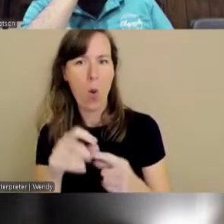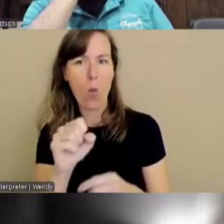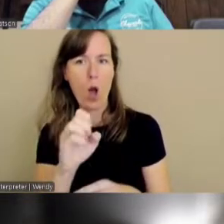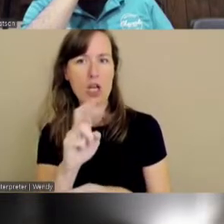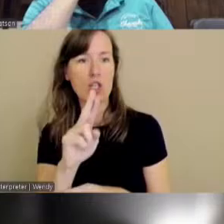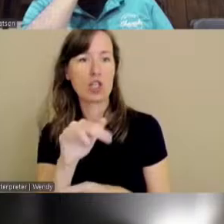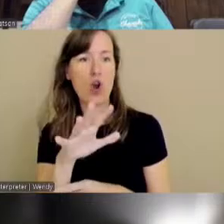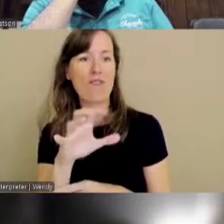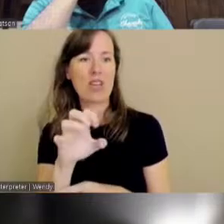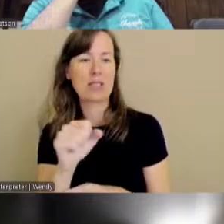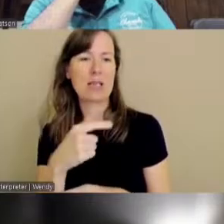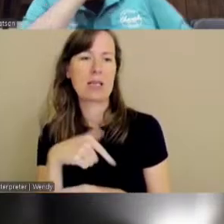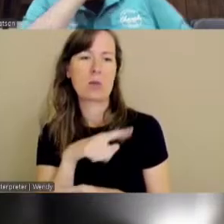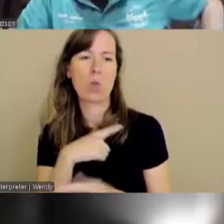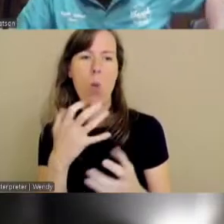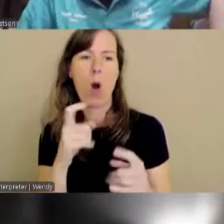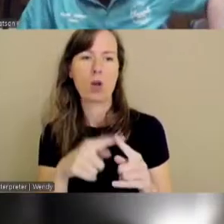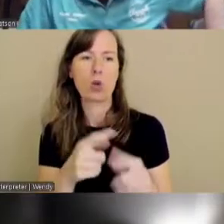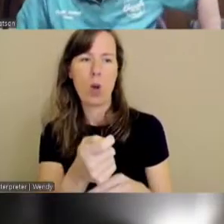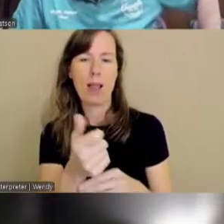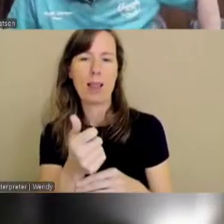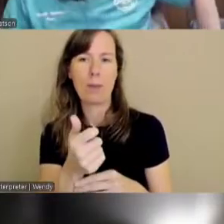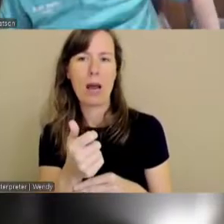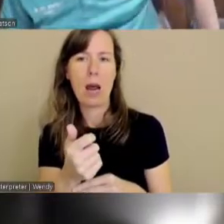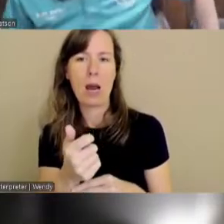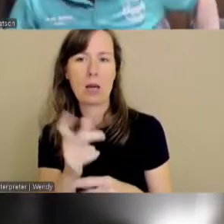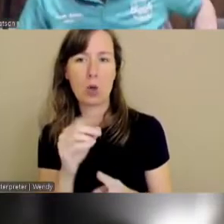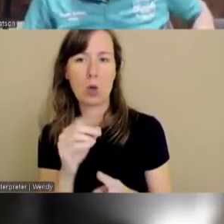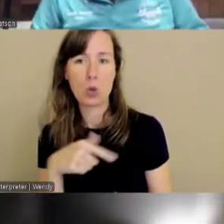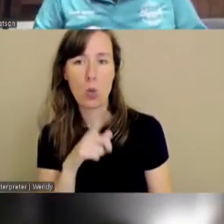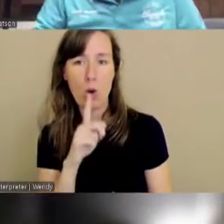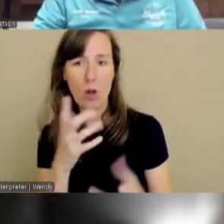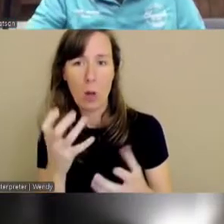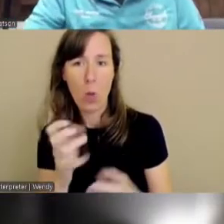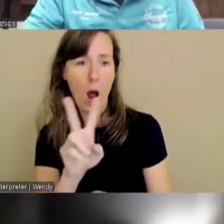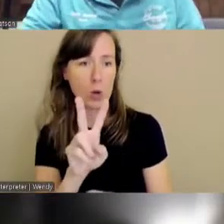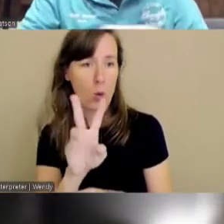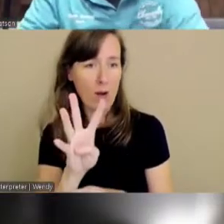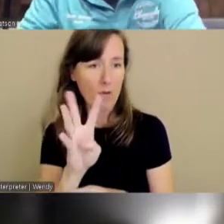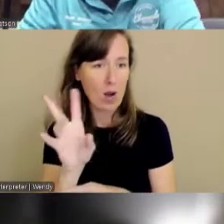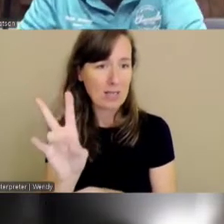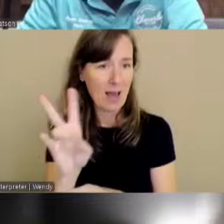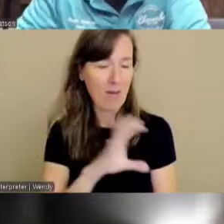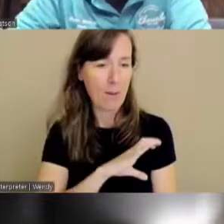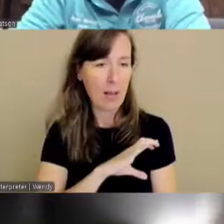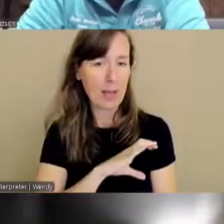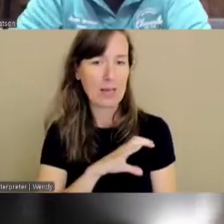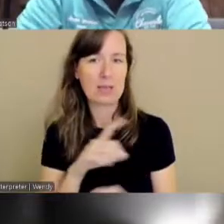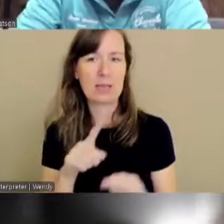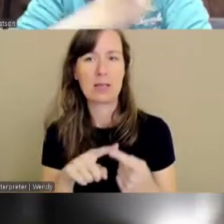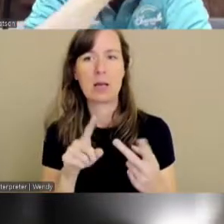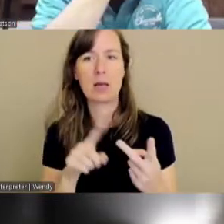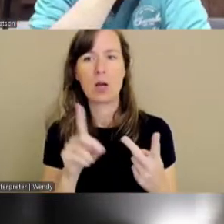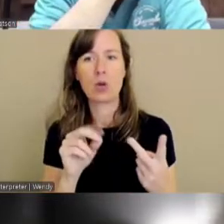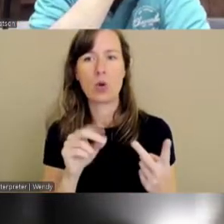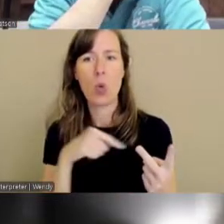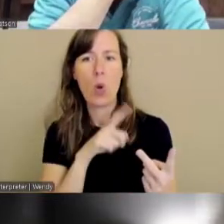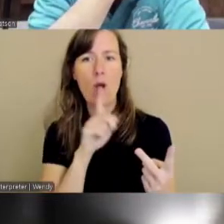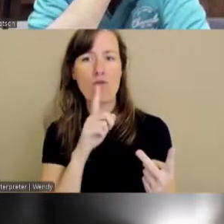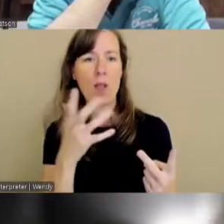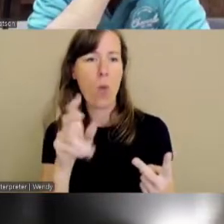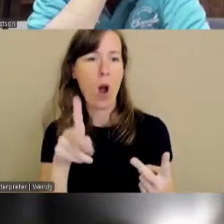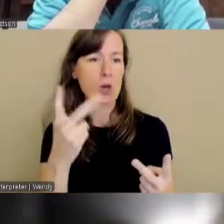eliminate. Do we really want 24/7 policing? Do we really want twice a week trash